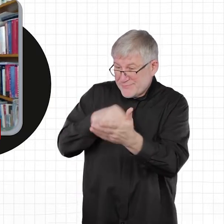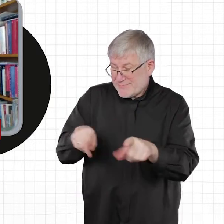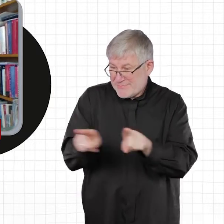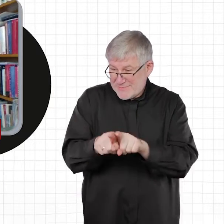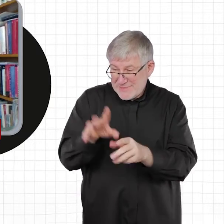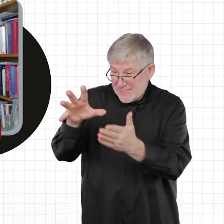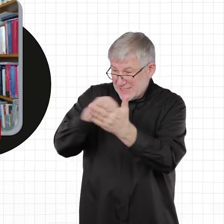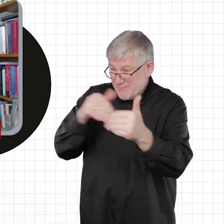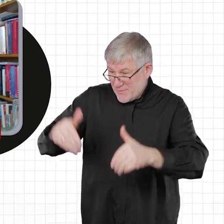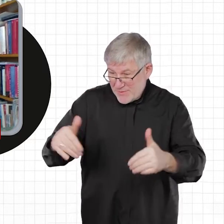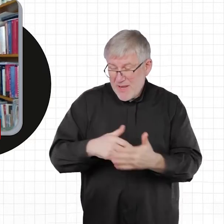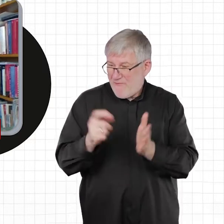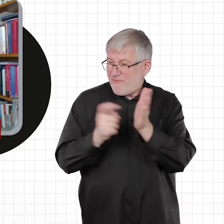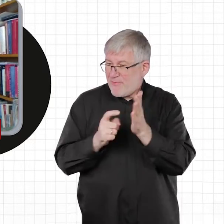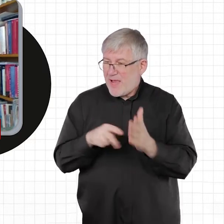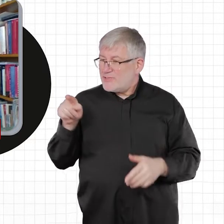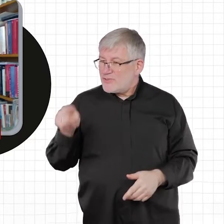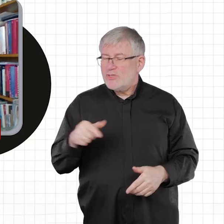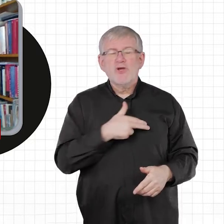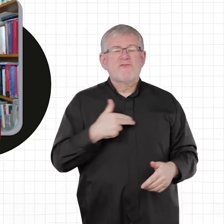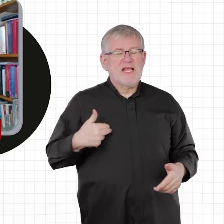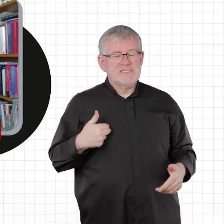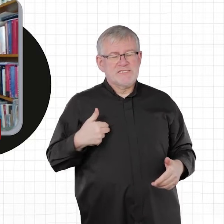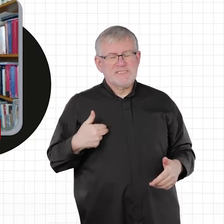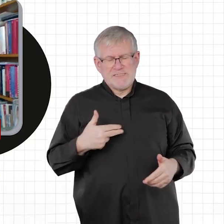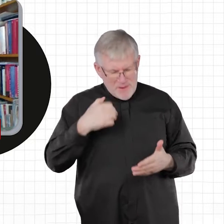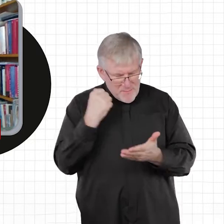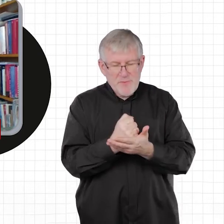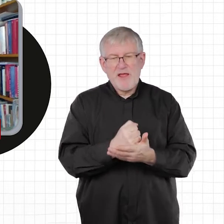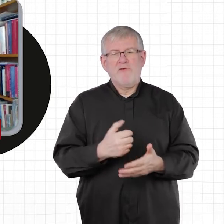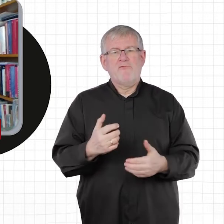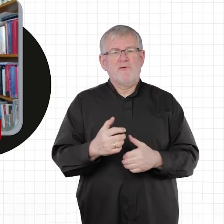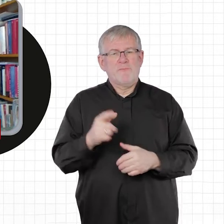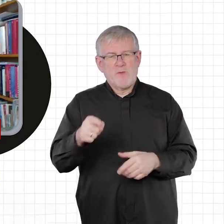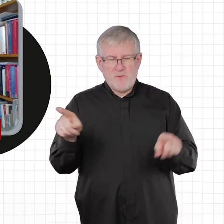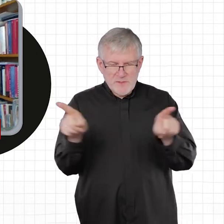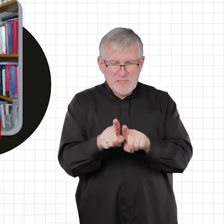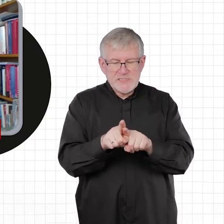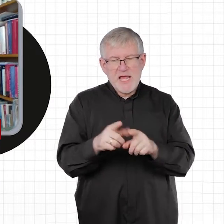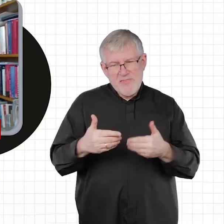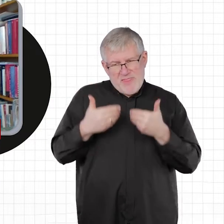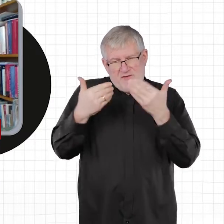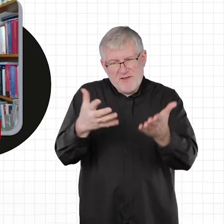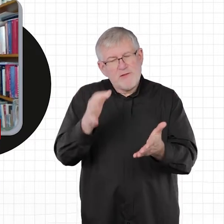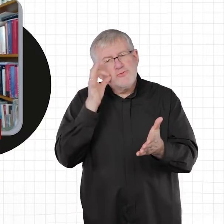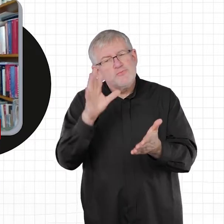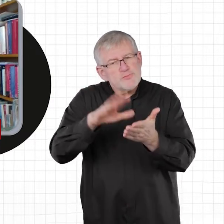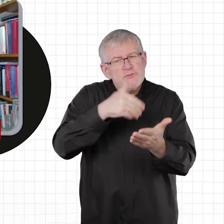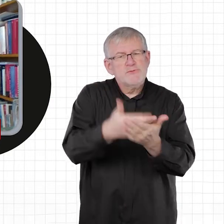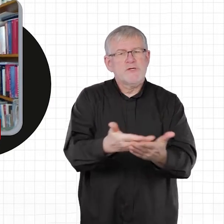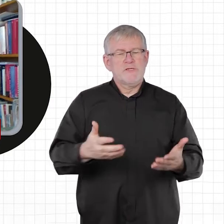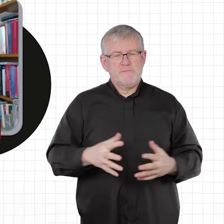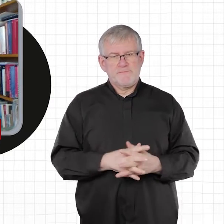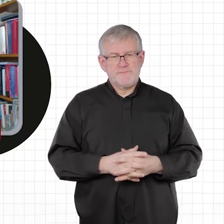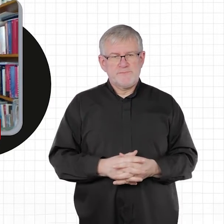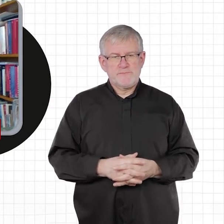equality. But let's make it like clear. What do we need to consider that